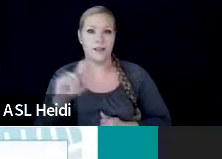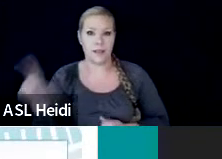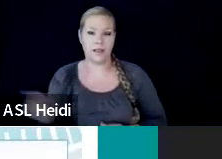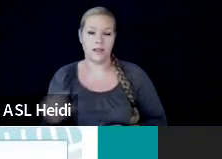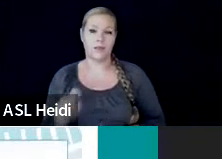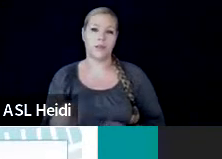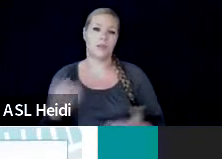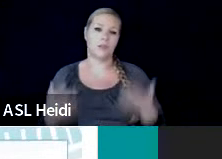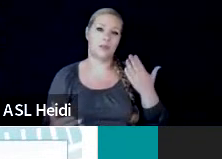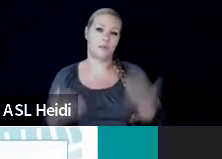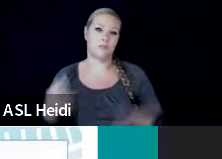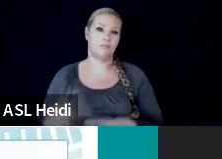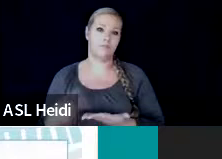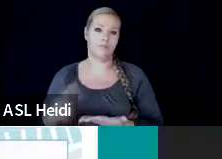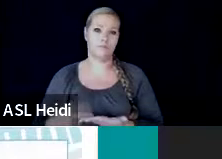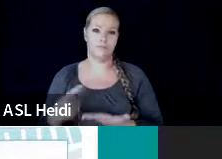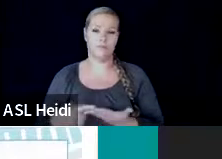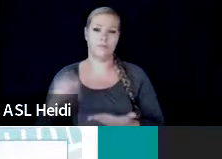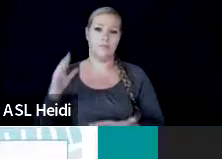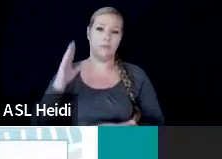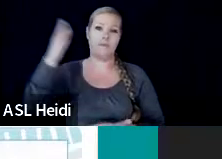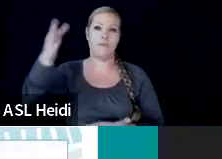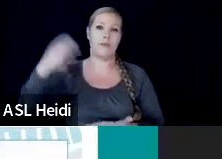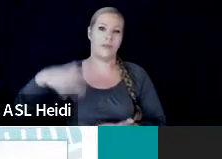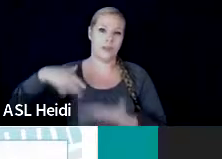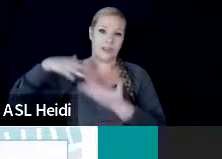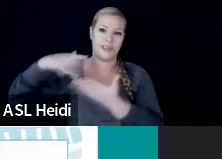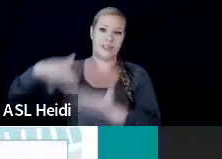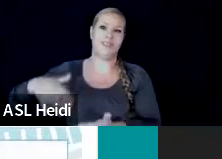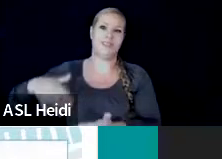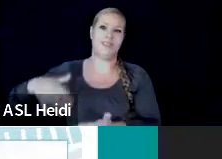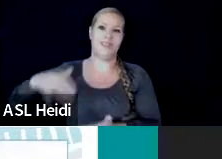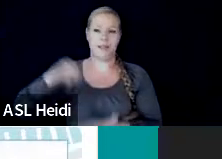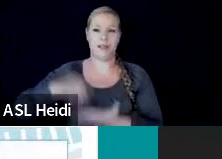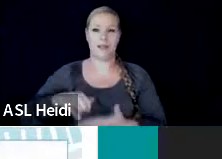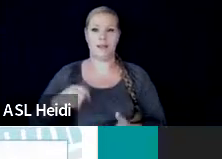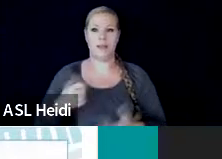further study. These are the biggest footprint.